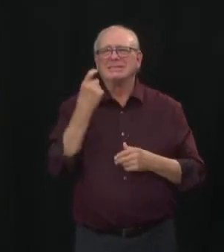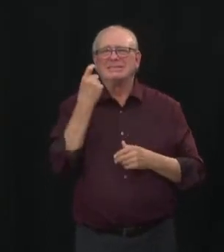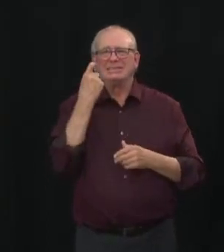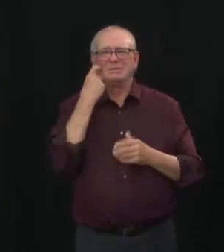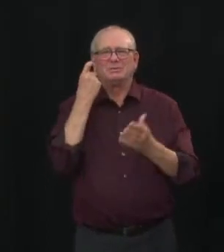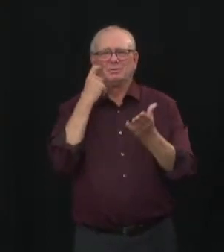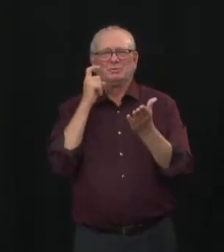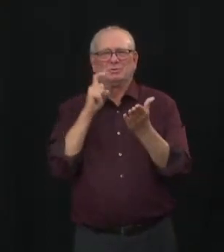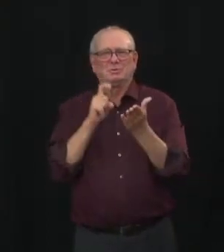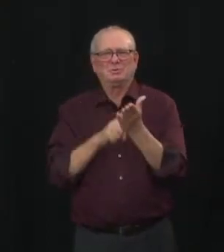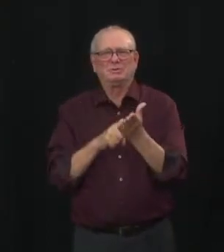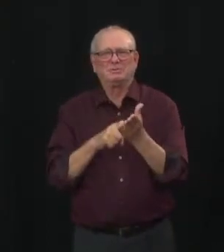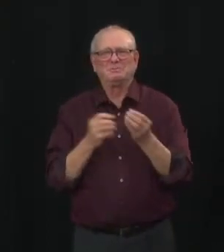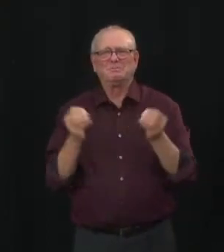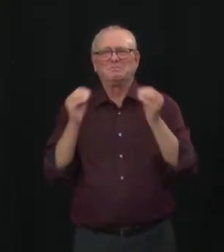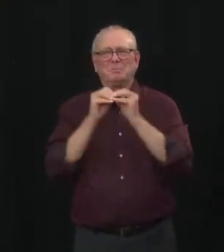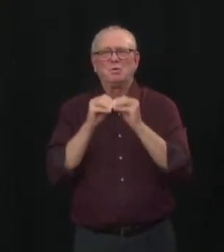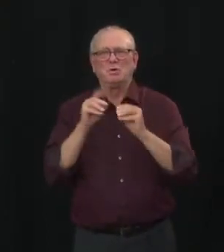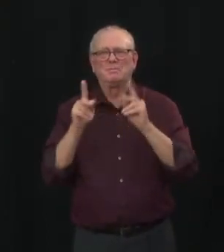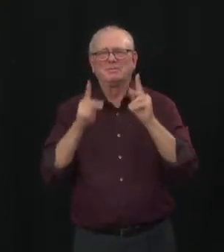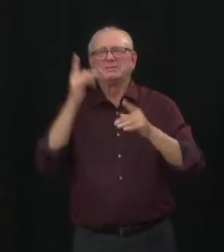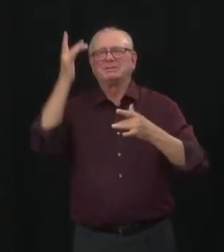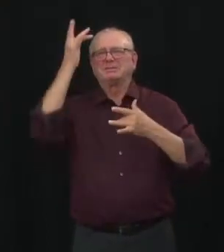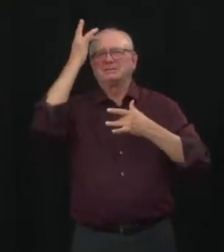over the past week. I think it's,